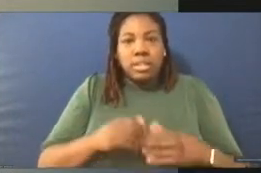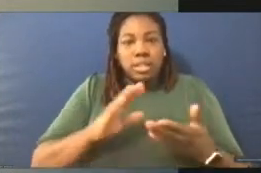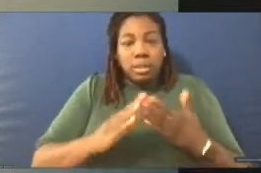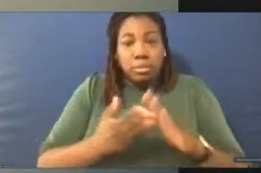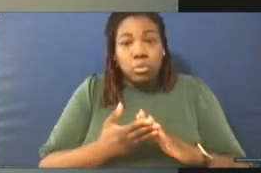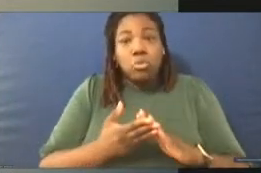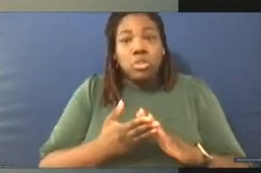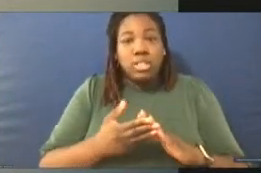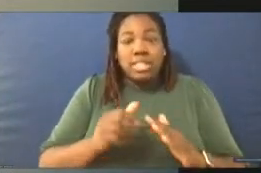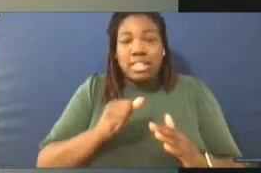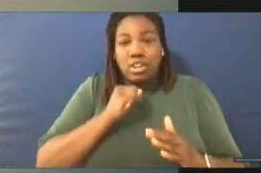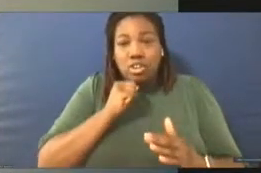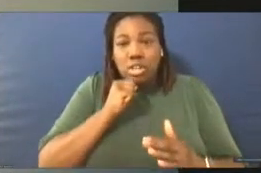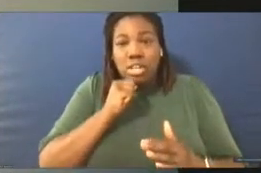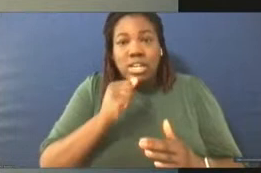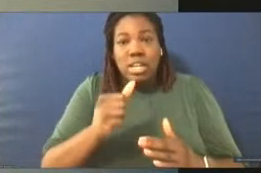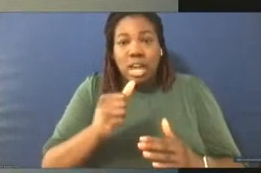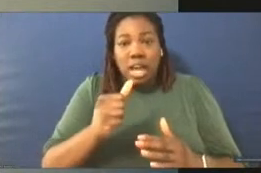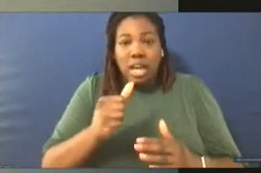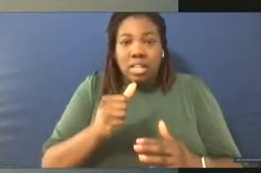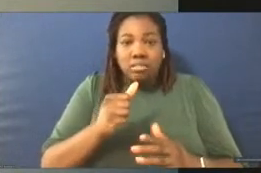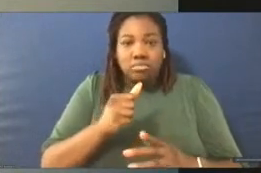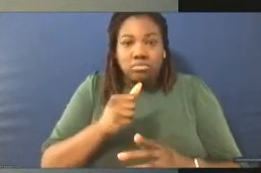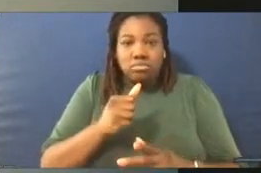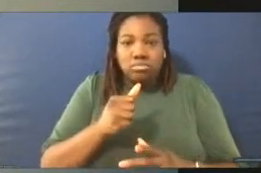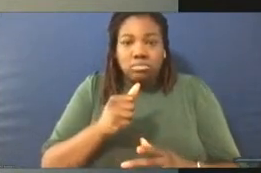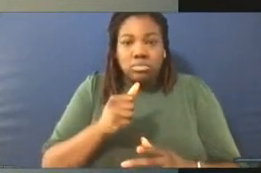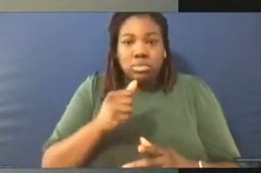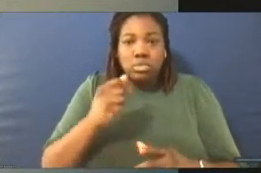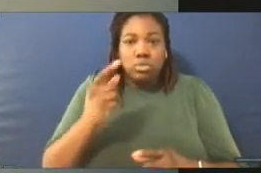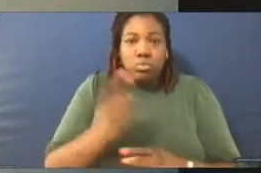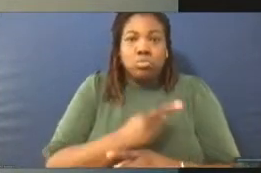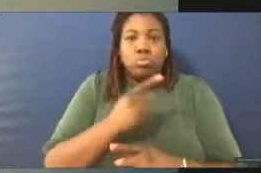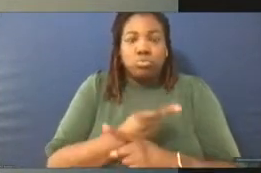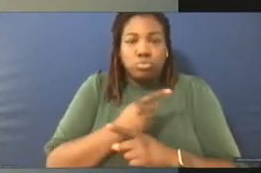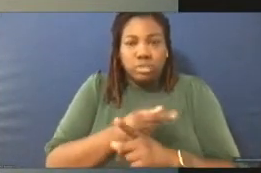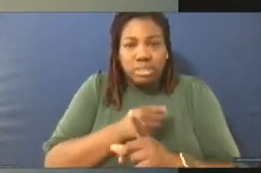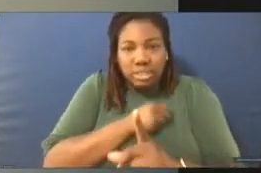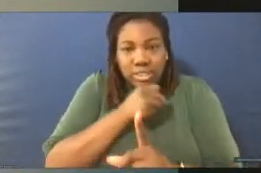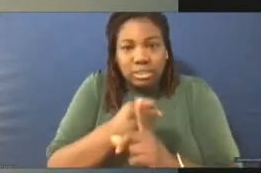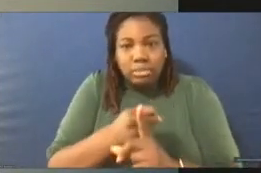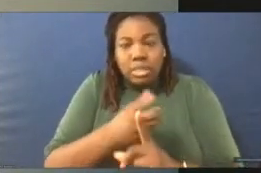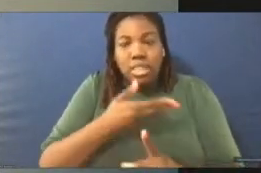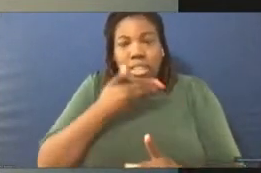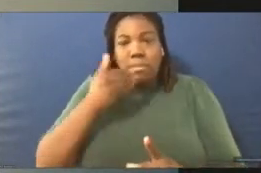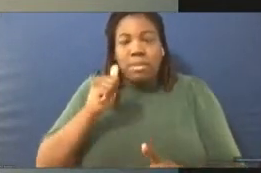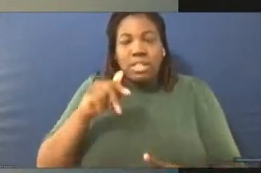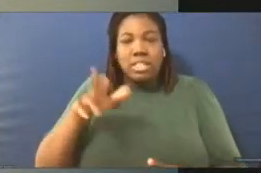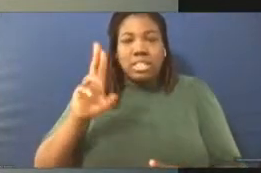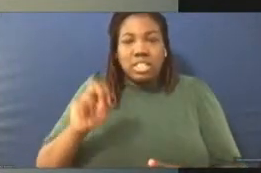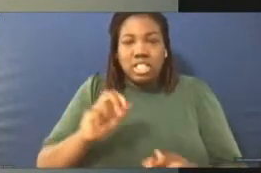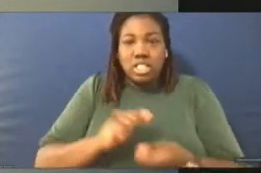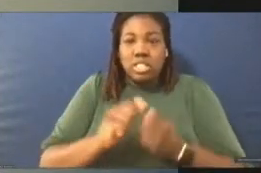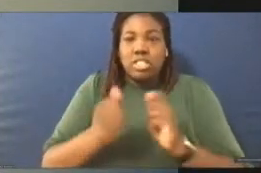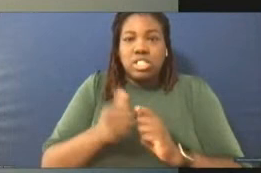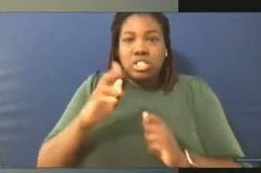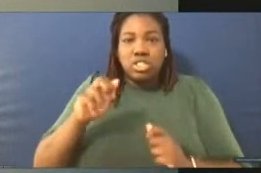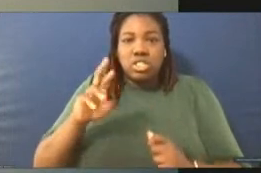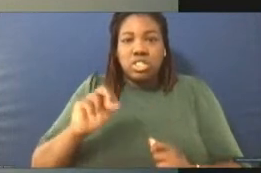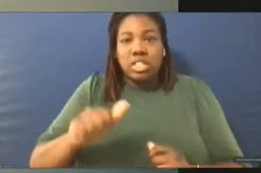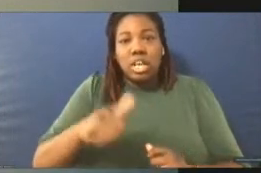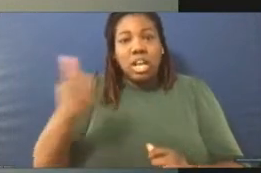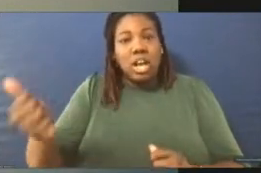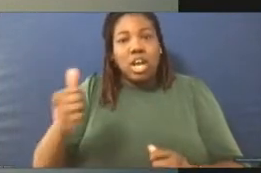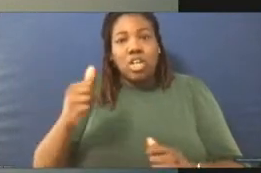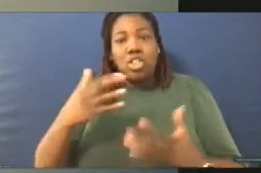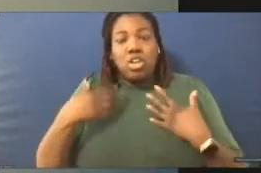been disproportionately impacted the best care and evolving the care beyond what any other healthcare system